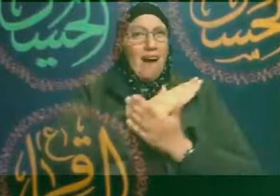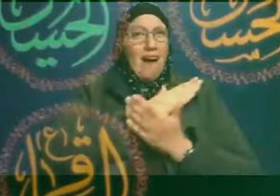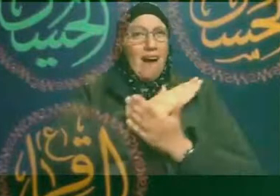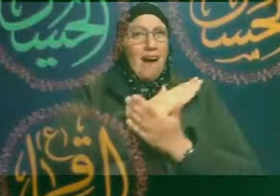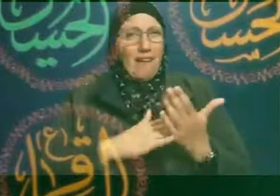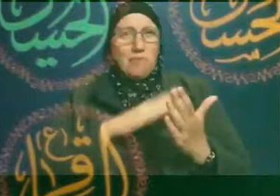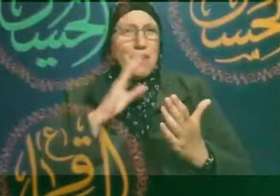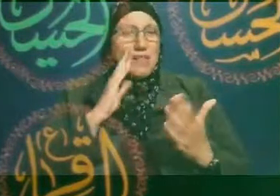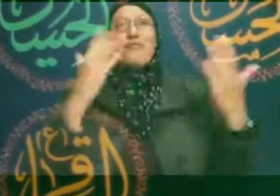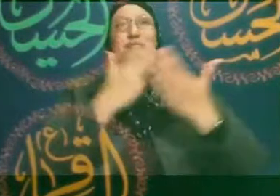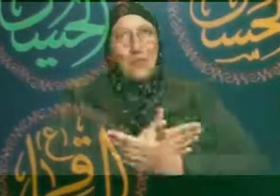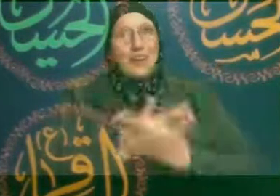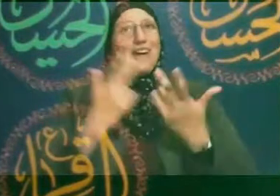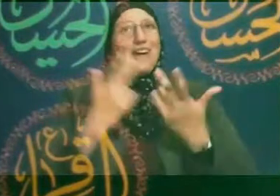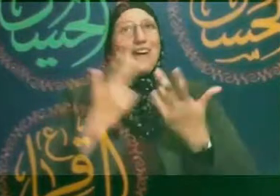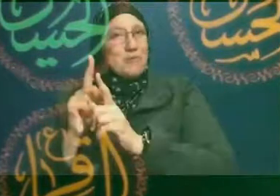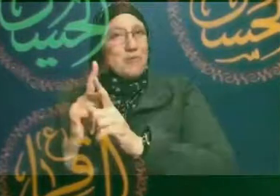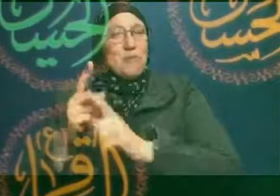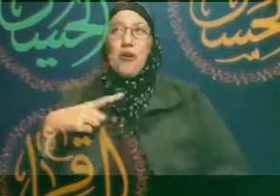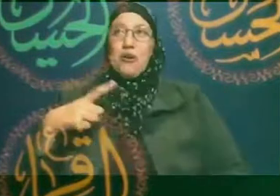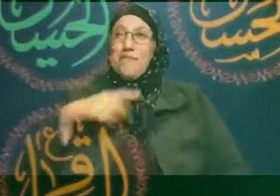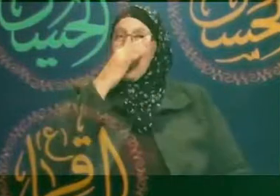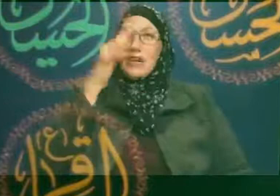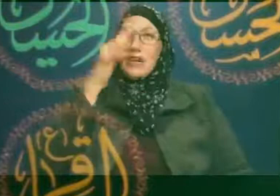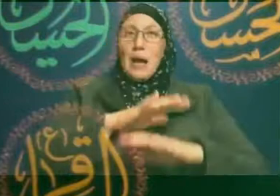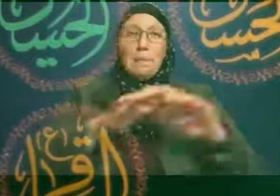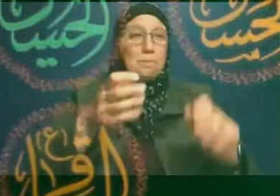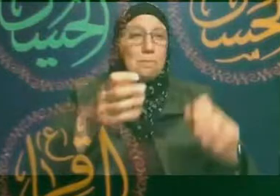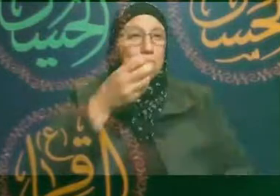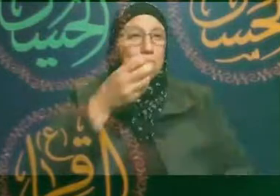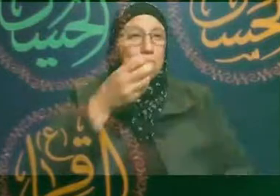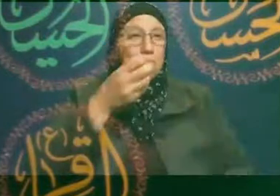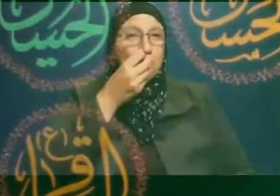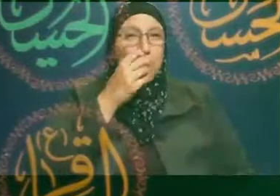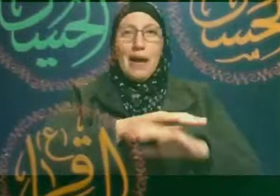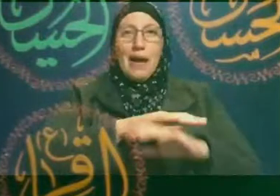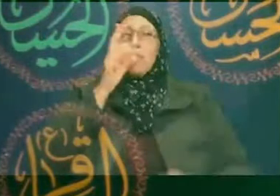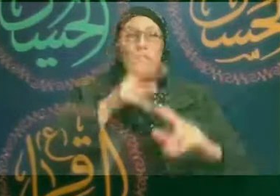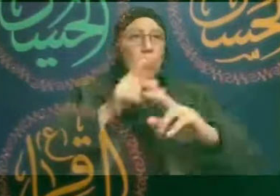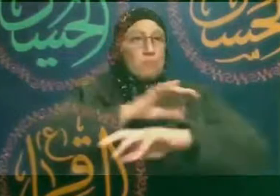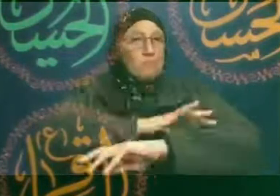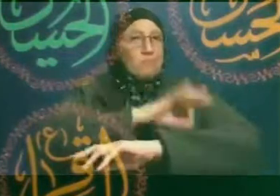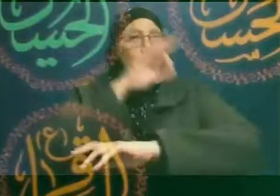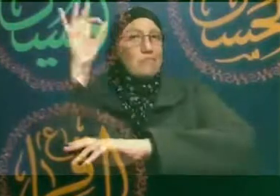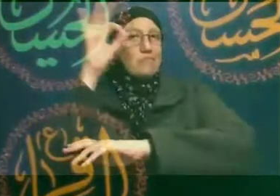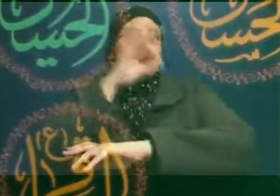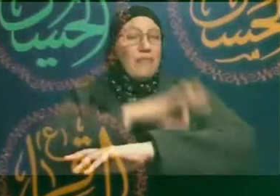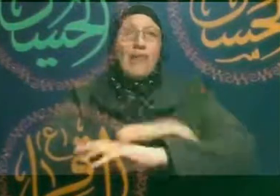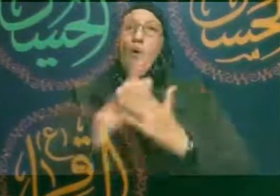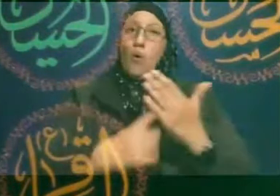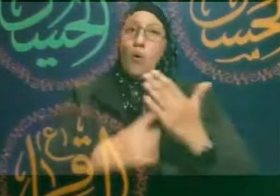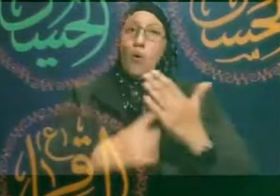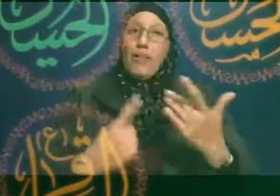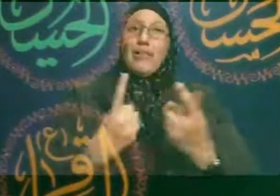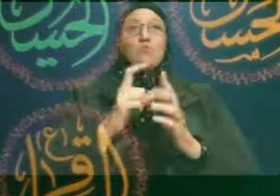is by and large more of the day activities. But what about the nights of the months of Ramadan? The assumption is that, well,